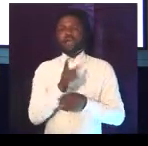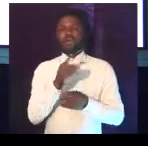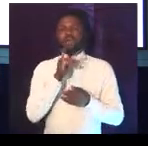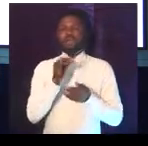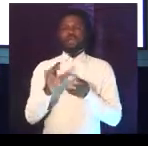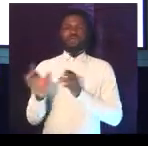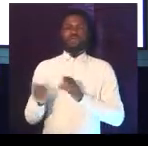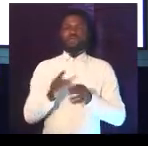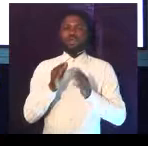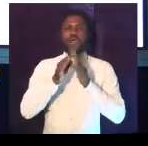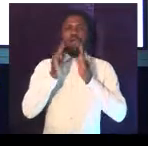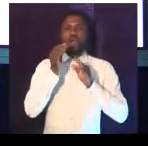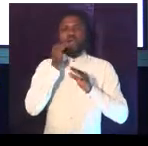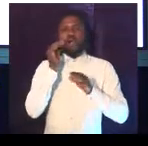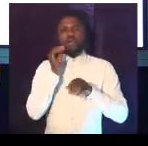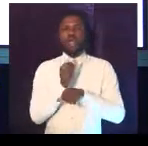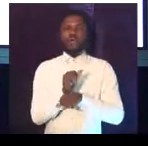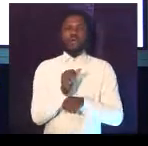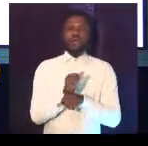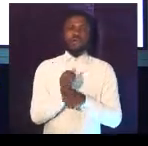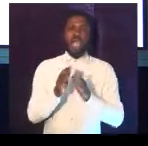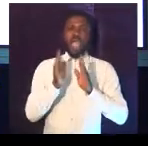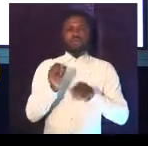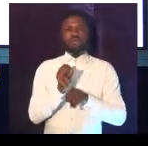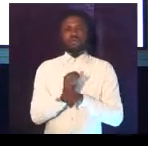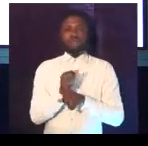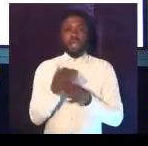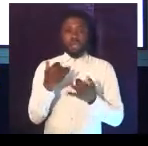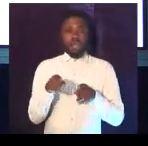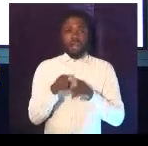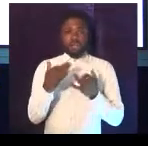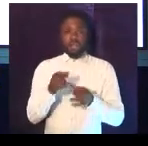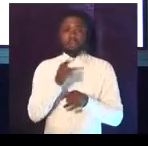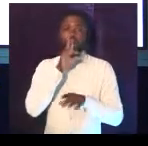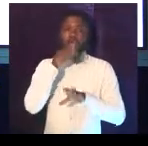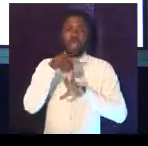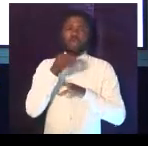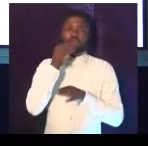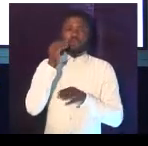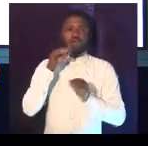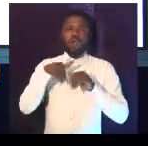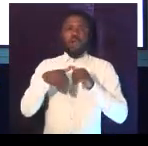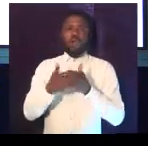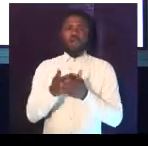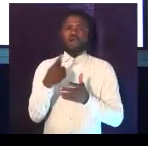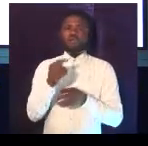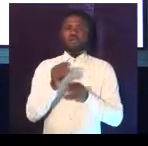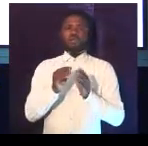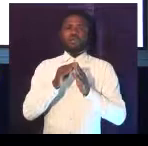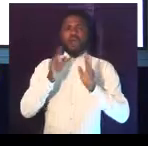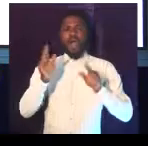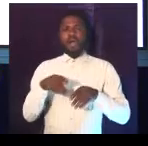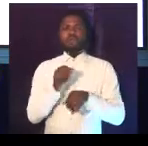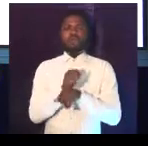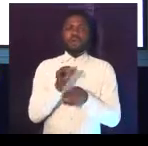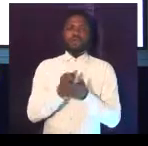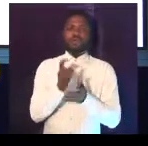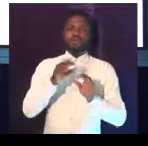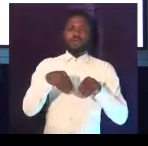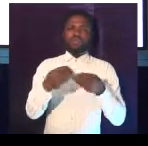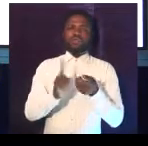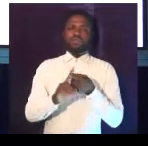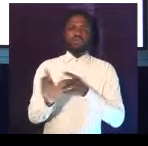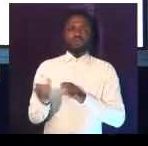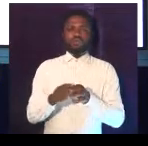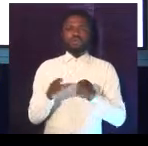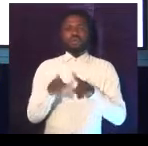next one is do house chores. The house chores, like now that you are at home, all the house chores that you are given to do,